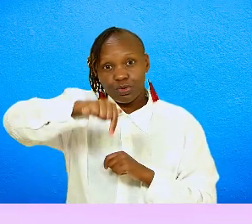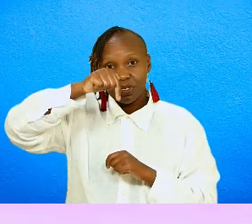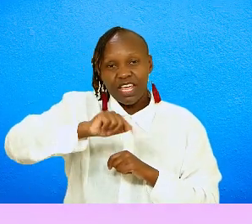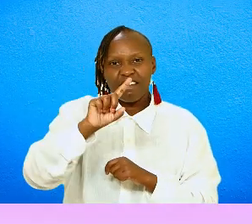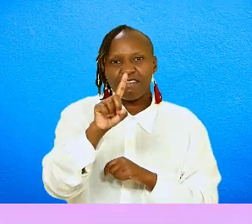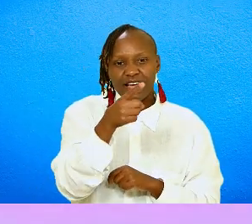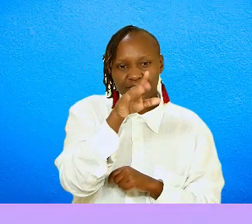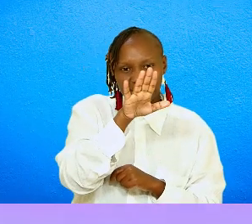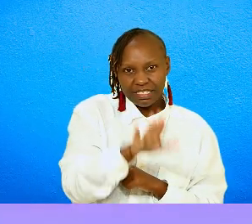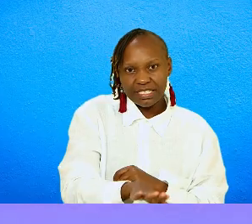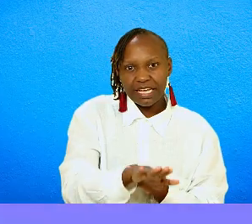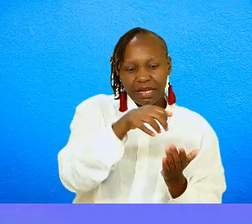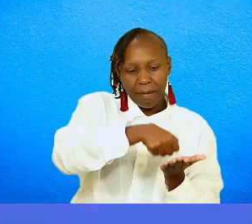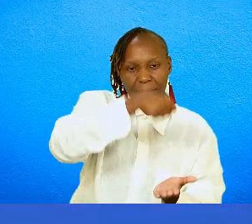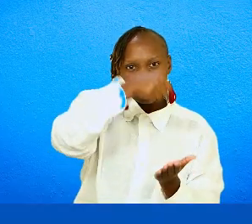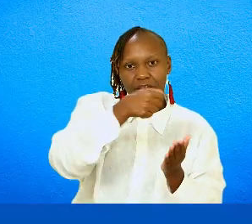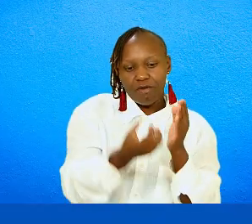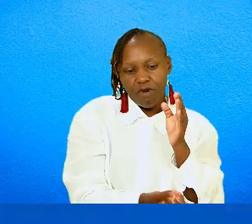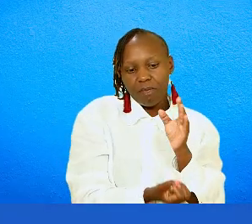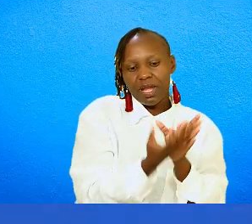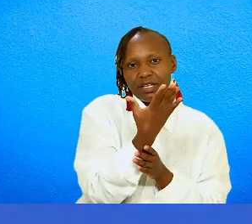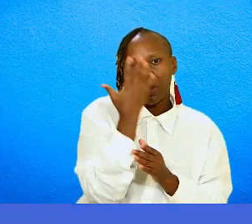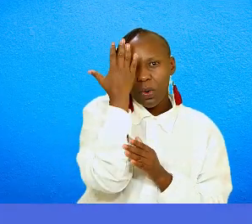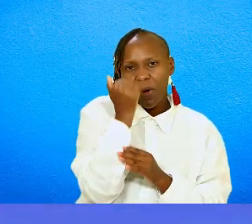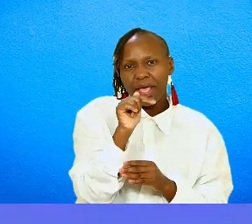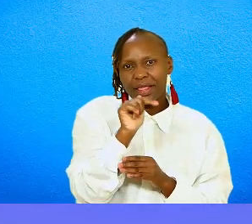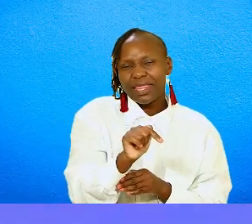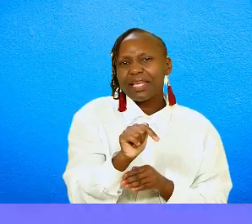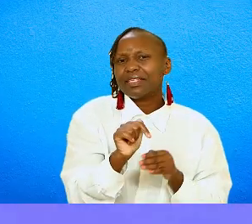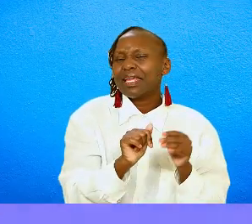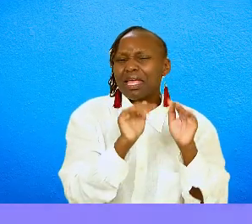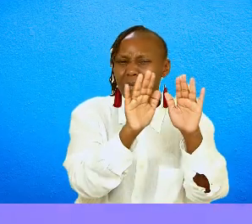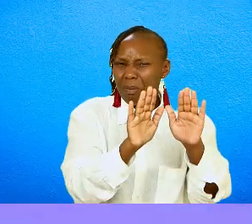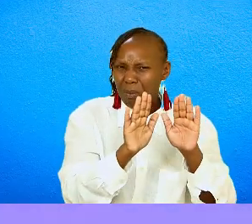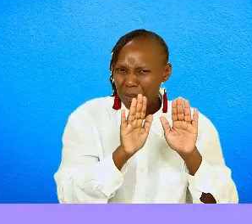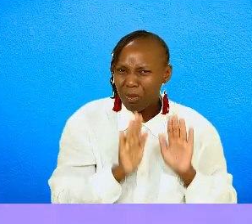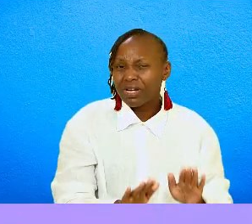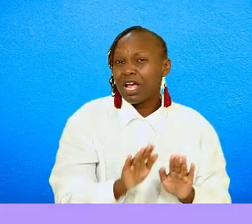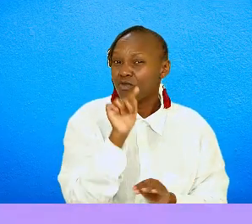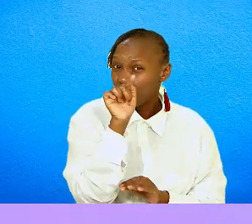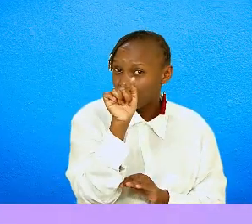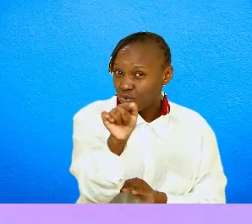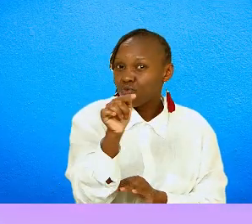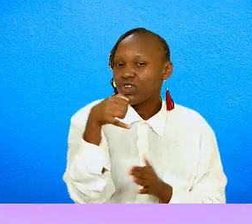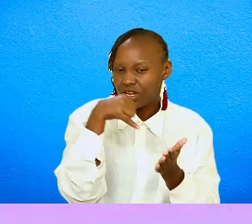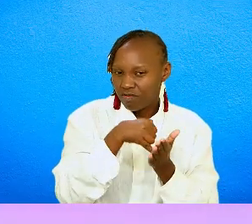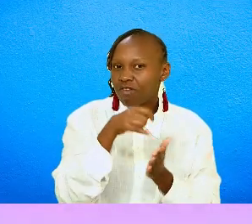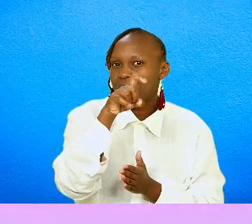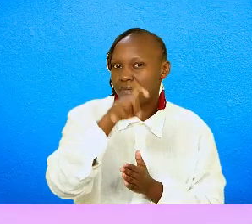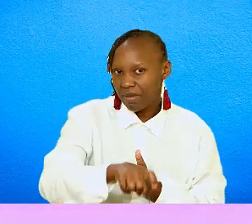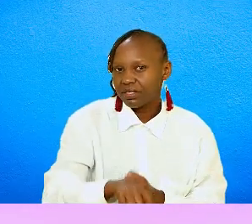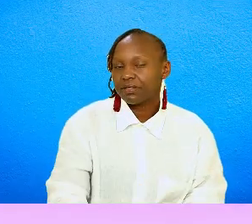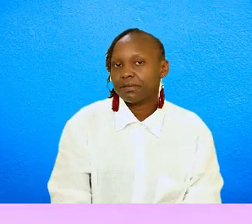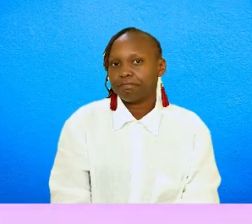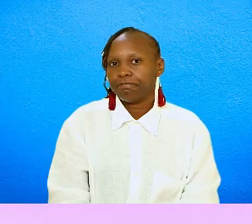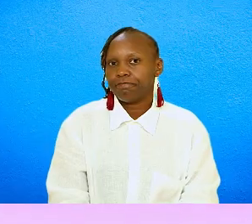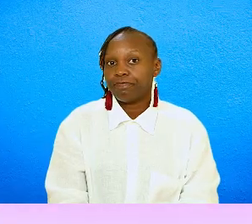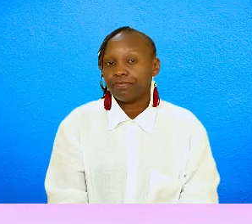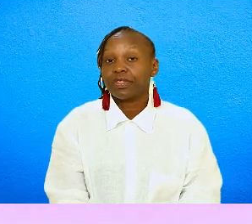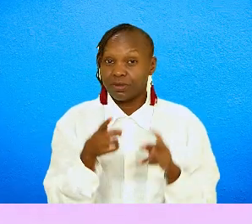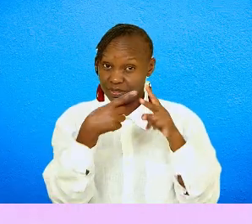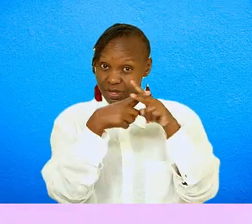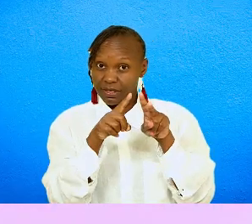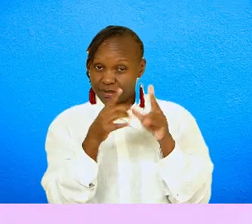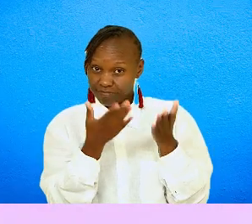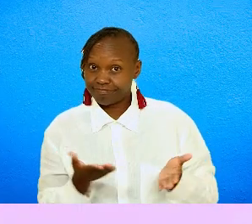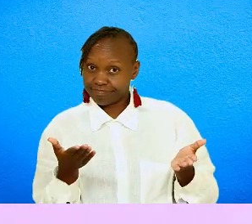stage of budgeting, the formulation stage, and why it's considered one of the most important places for you to get involved in the budget cycle. Let's